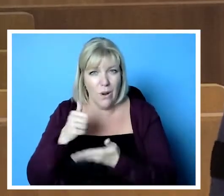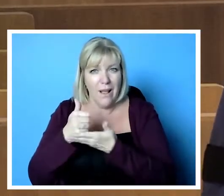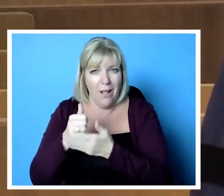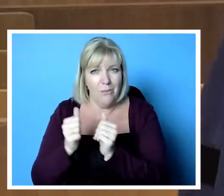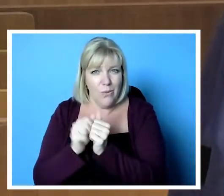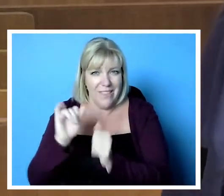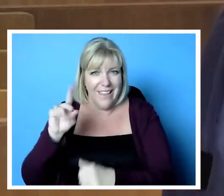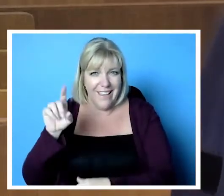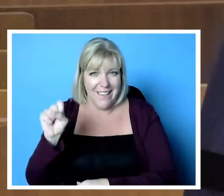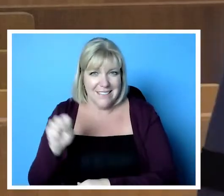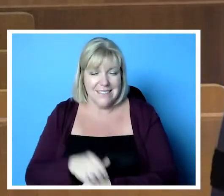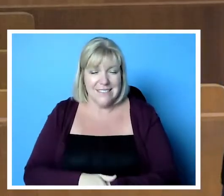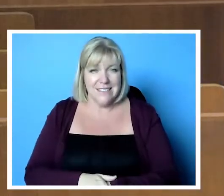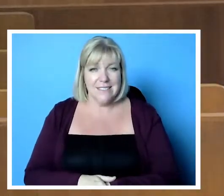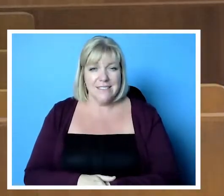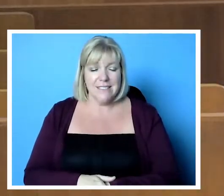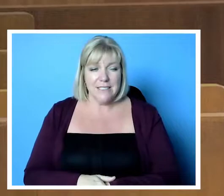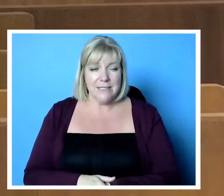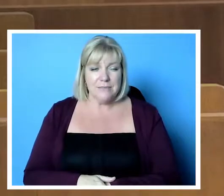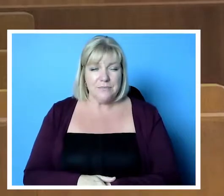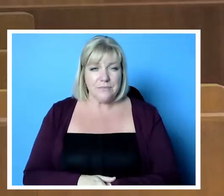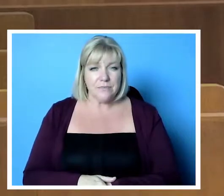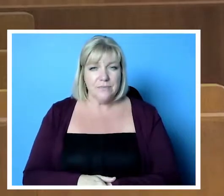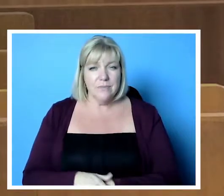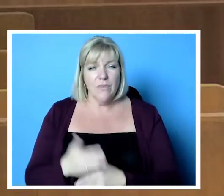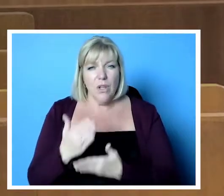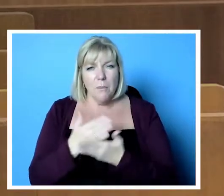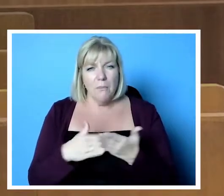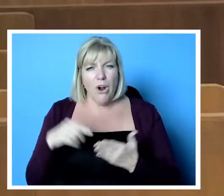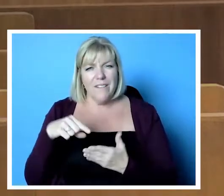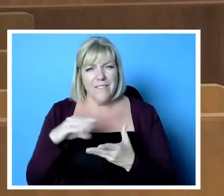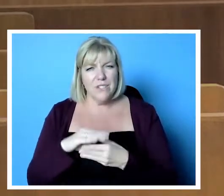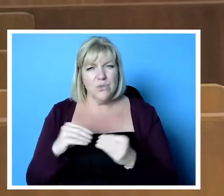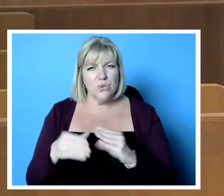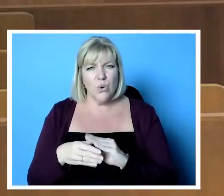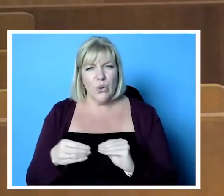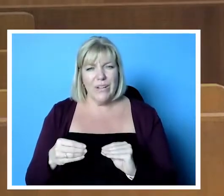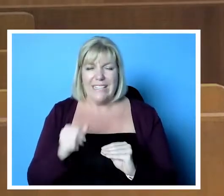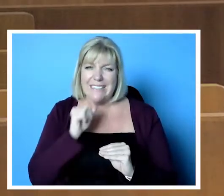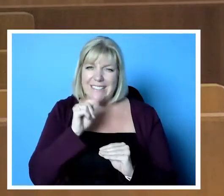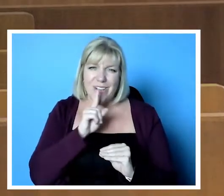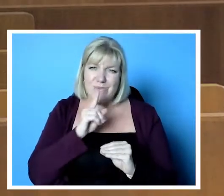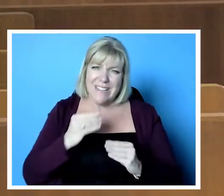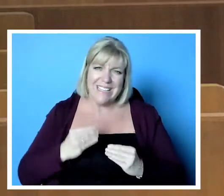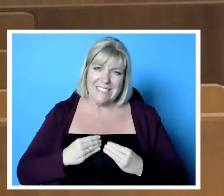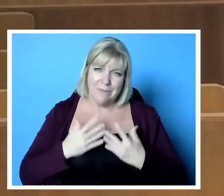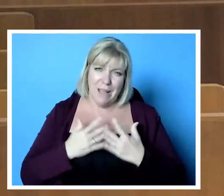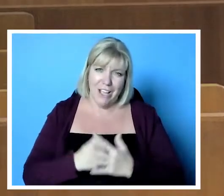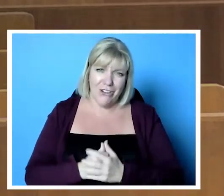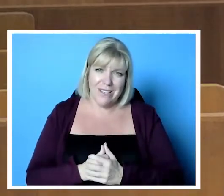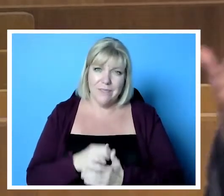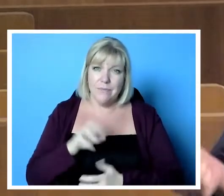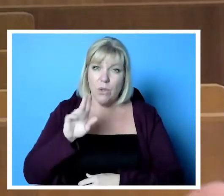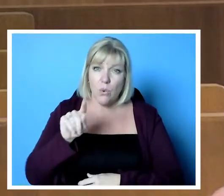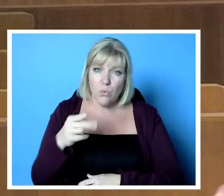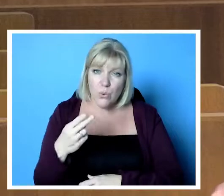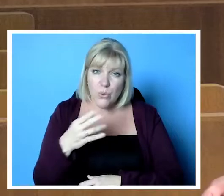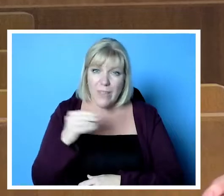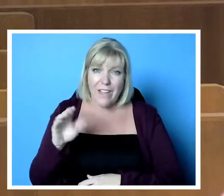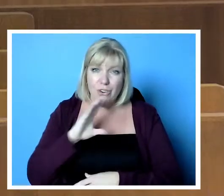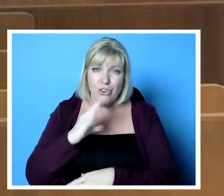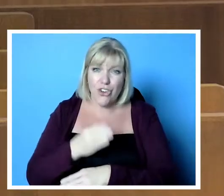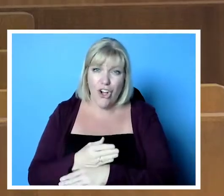There is a part of this story that is less inspiring, and that is the fact that Ruth and her daughter were cast out of